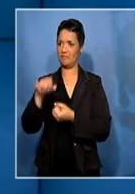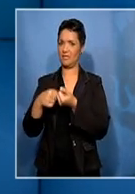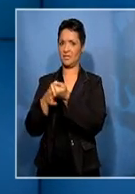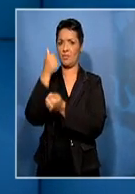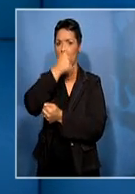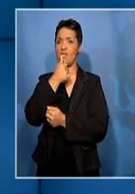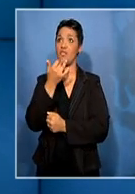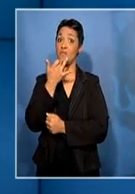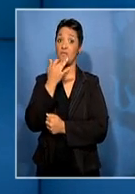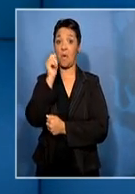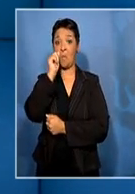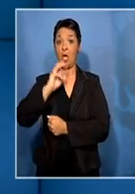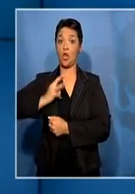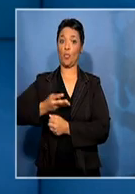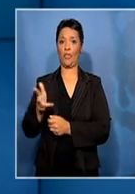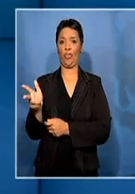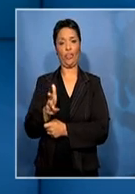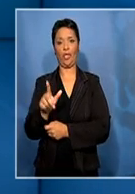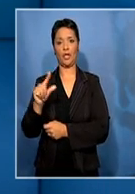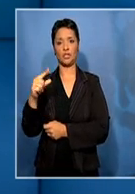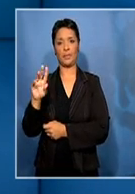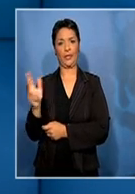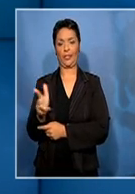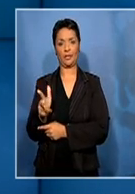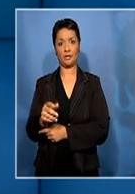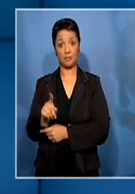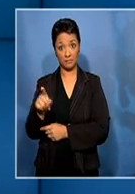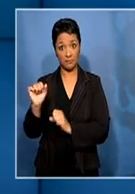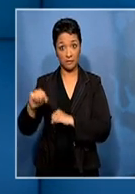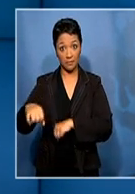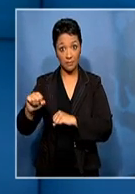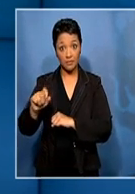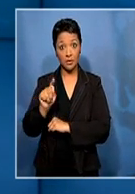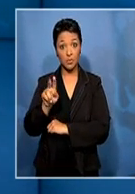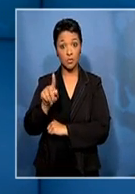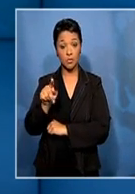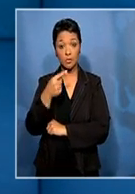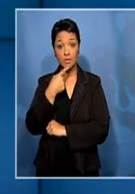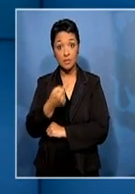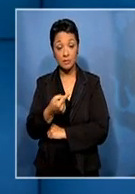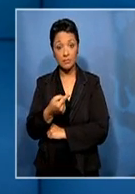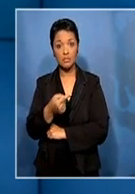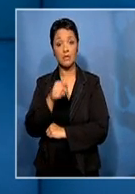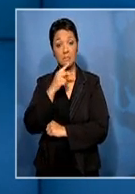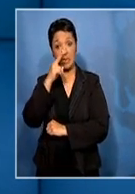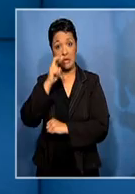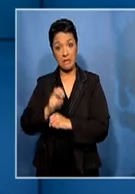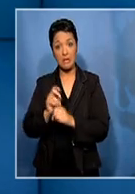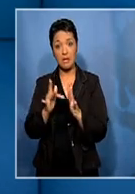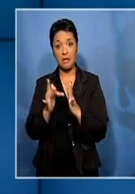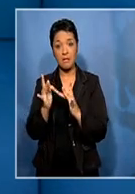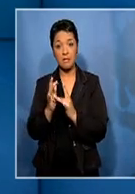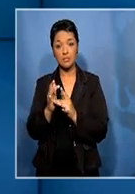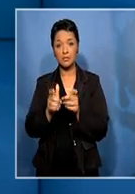to ensure the success of this initiative. Would you agree with his sentiment? Do you think that this initiative really needs the backing of